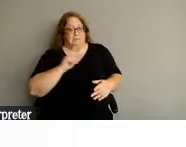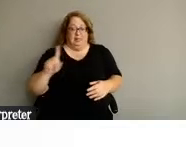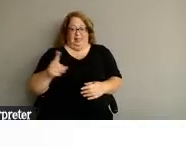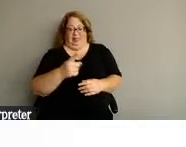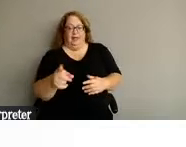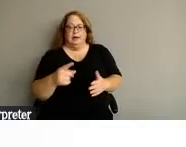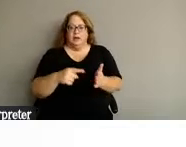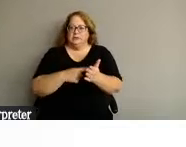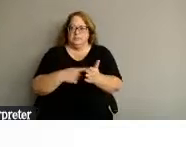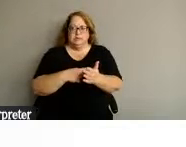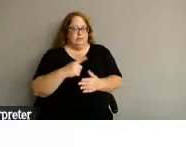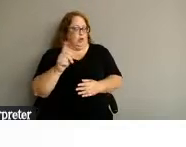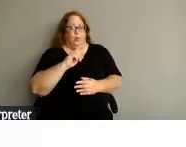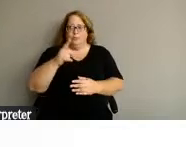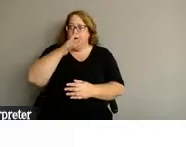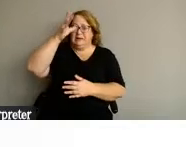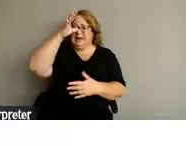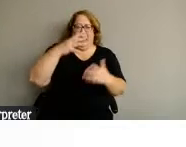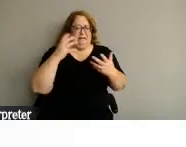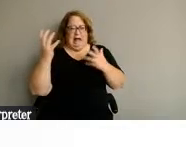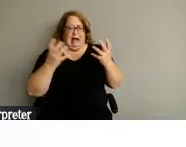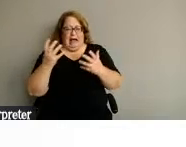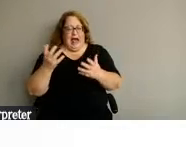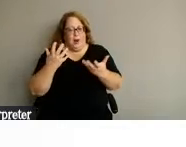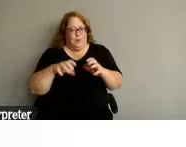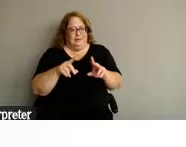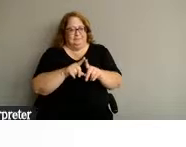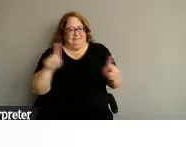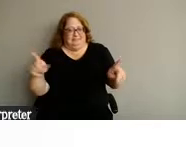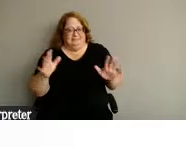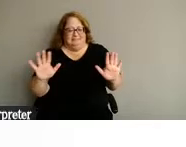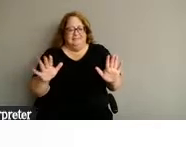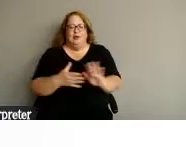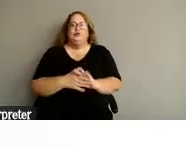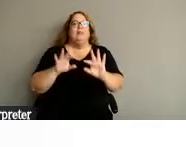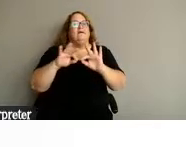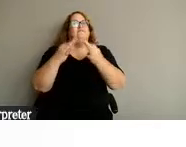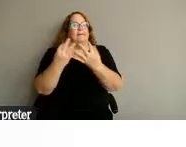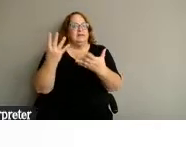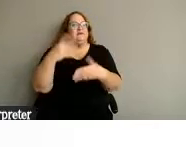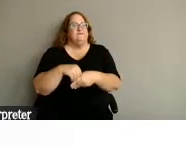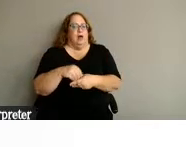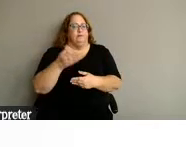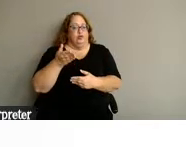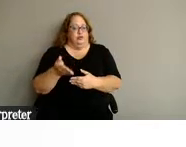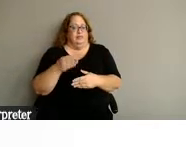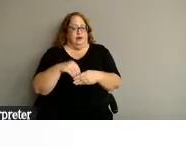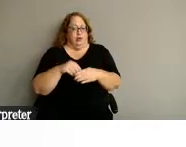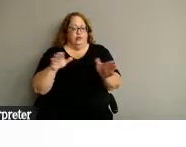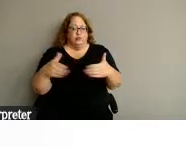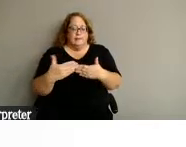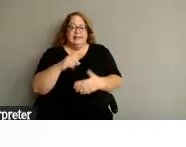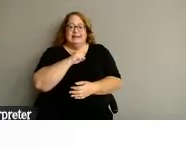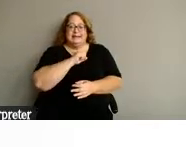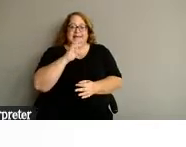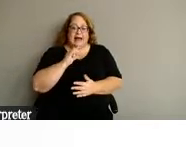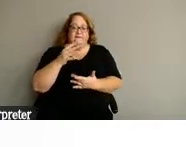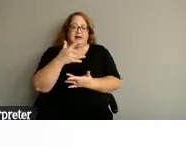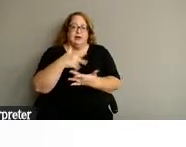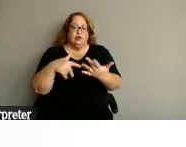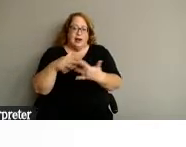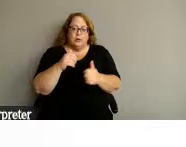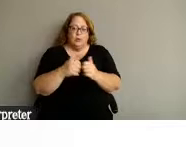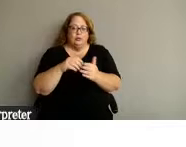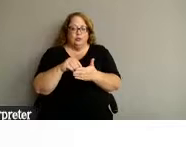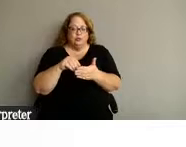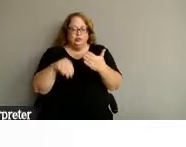go, and sometimes they're like, where are my parents? Do not take me away from them. So the family is involved. They're in that room. The staff is able to interact with